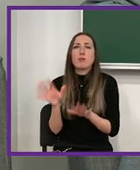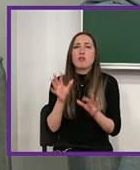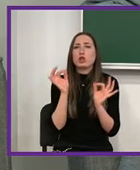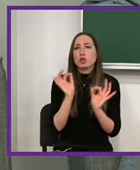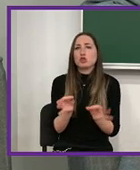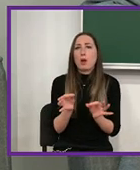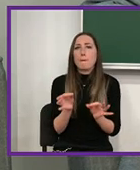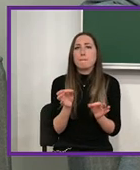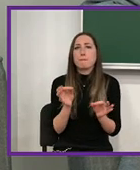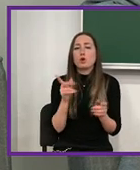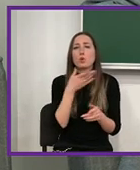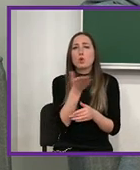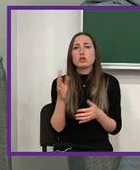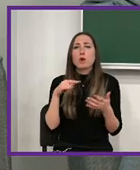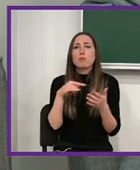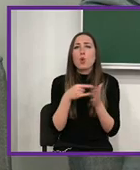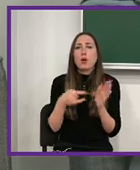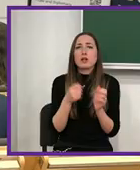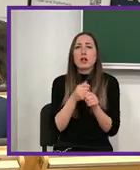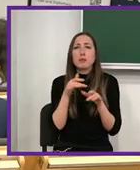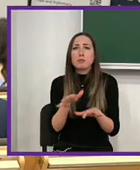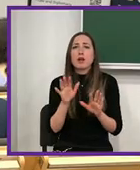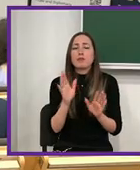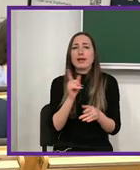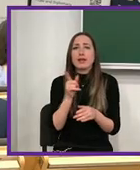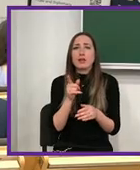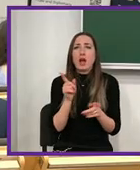your operations. Thank you.